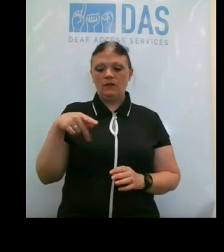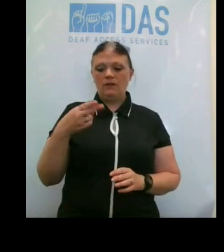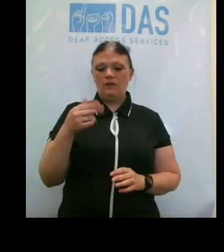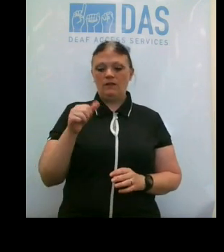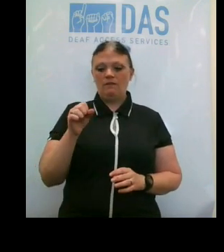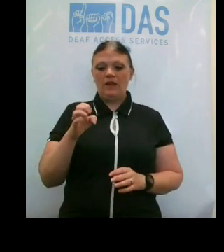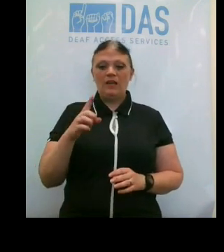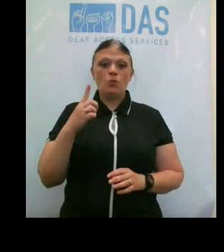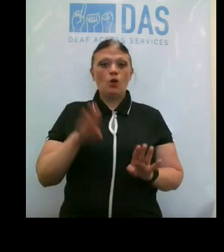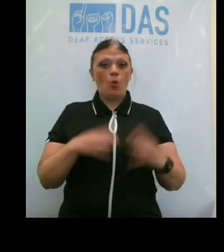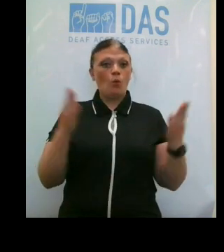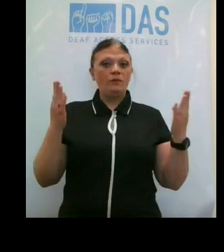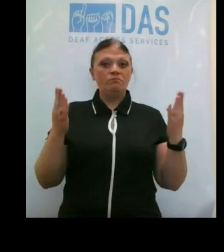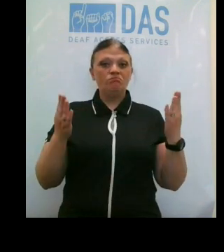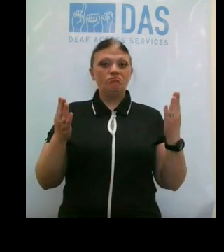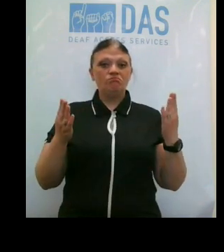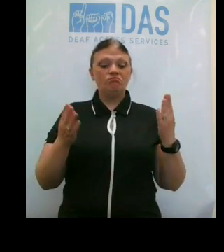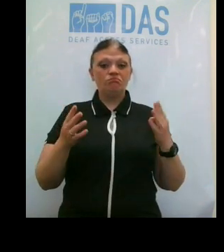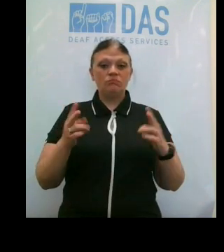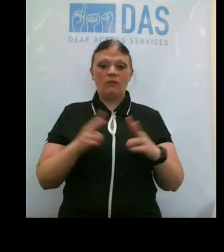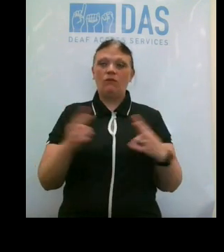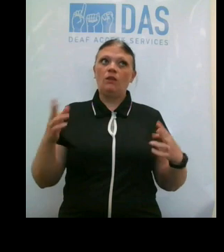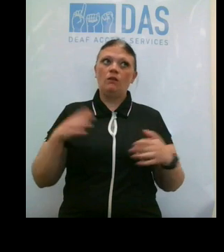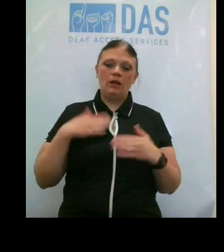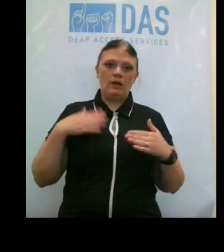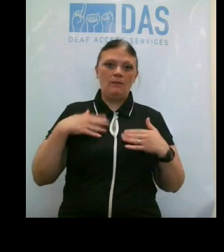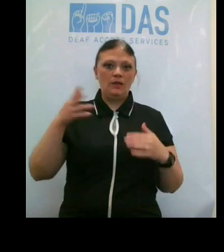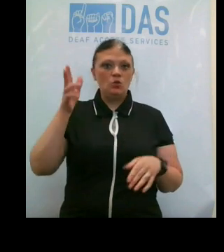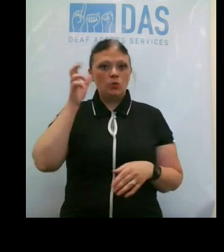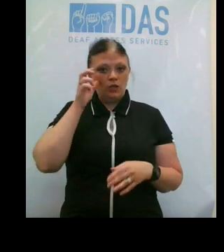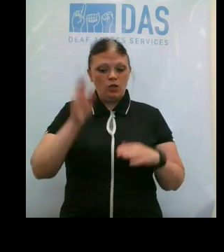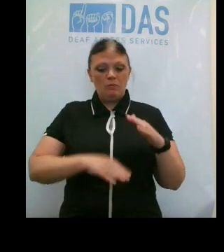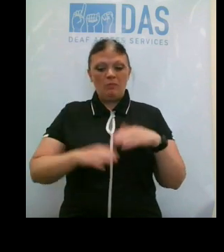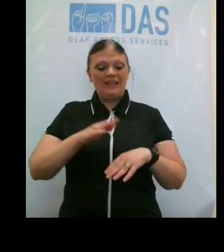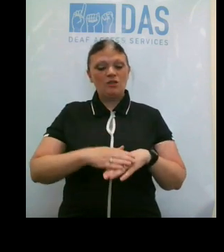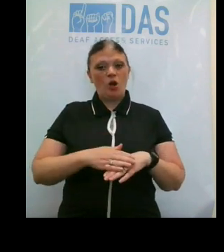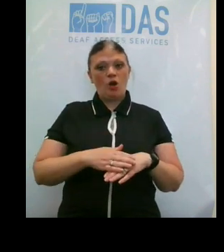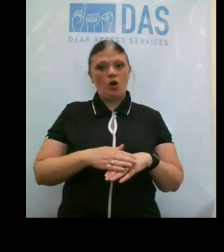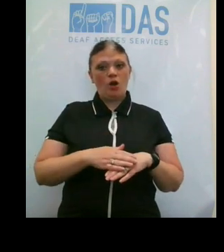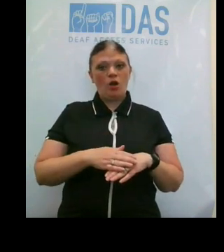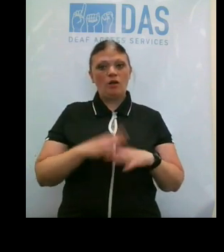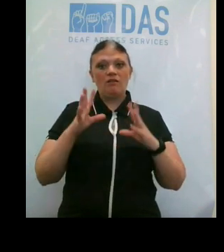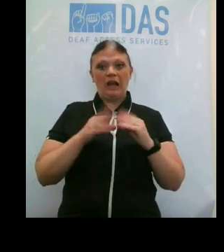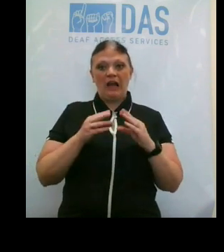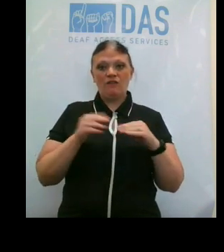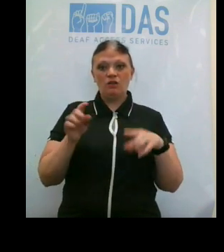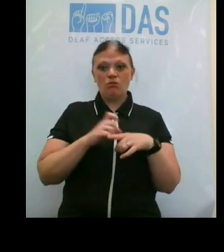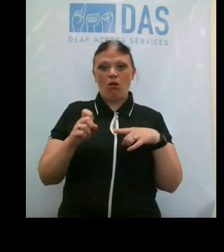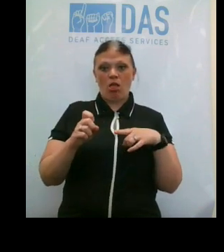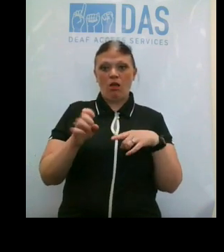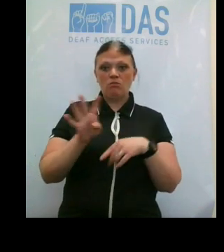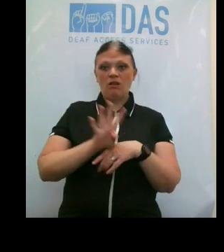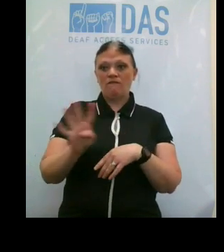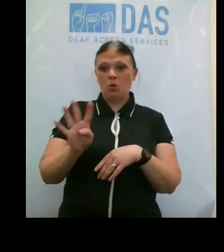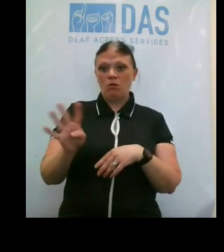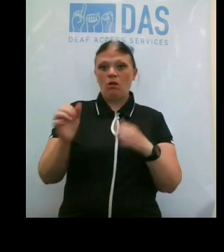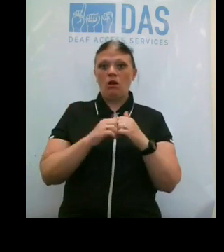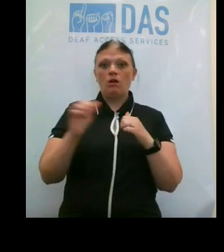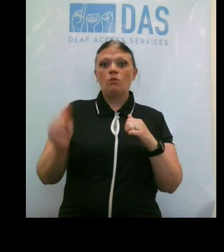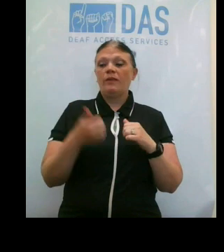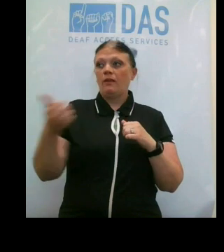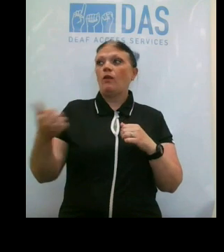open, and I'm very glad to hear, based on the conference calls I have at 4 o'clock with other Western New York leaders,